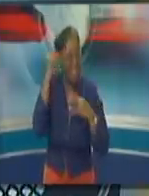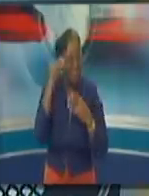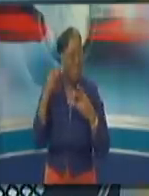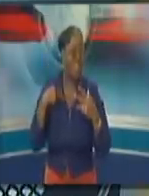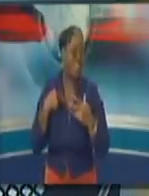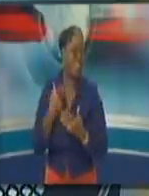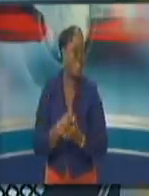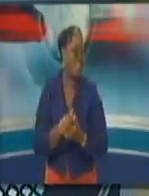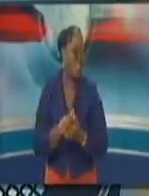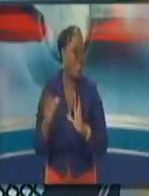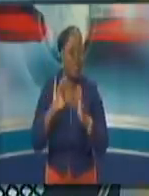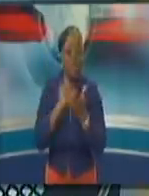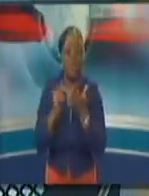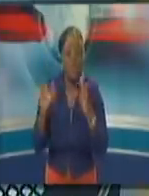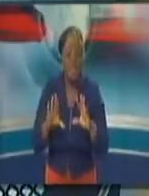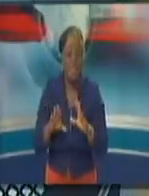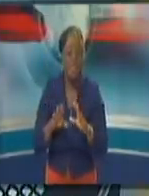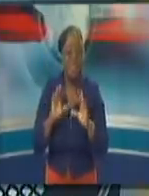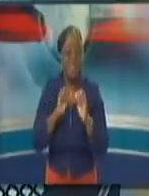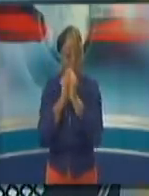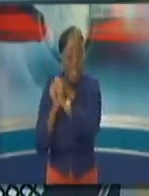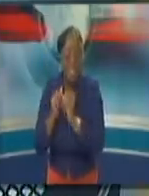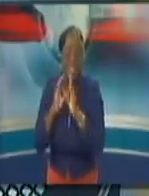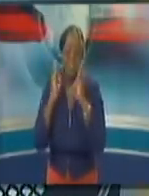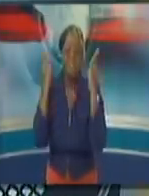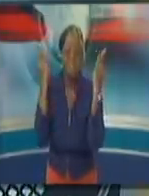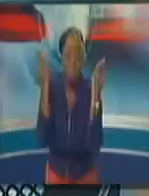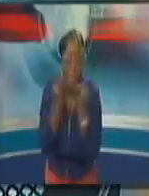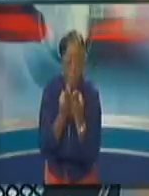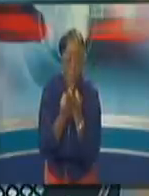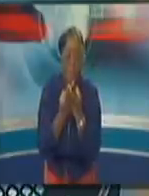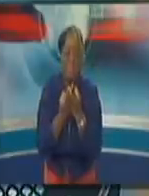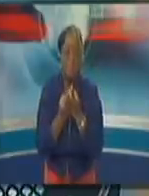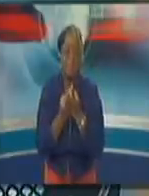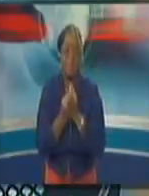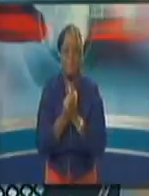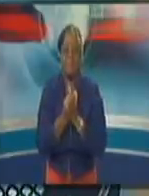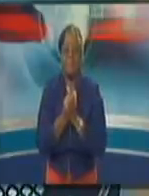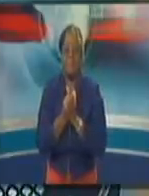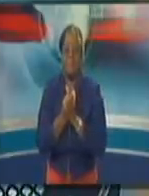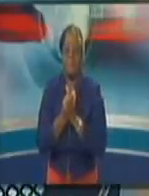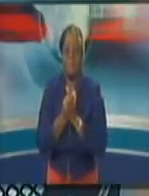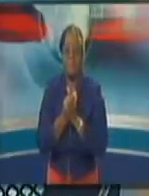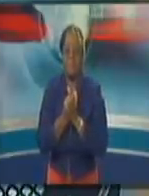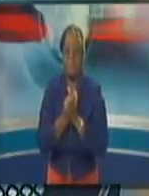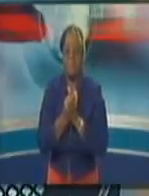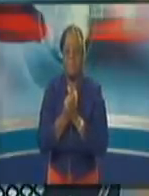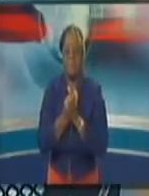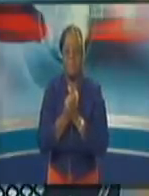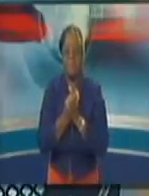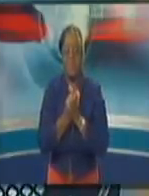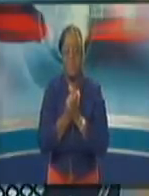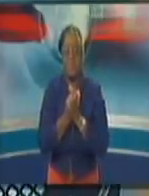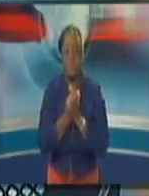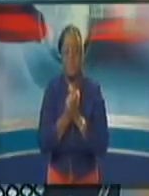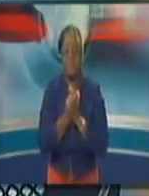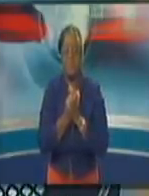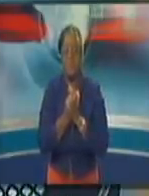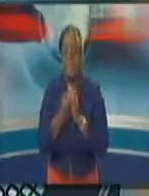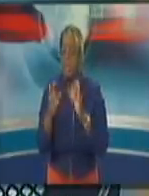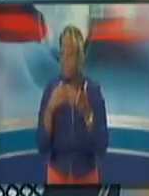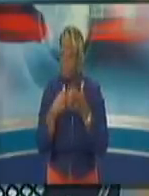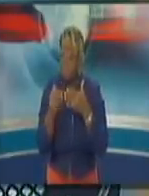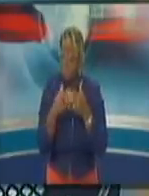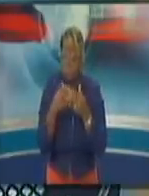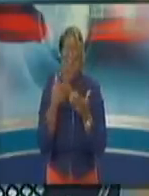Do what you can together as a family in order to fill time in a constructive, meaningful way, and do whatever